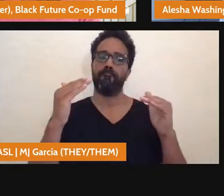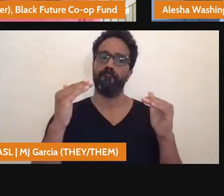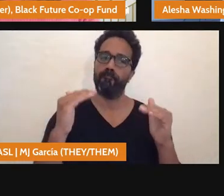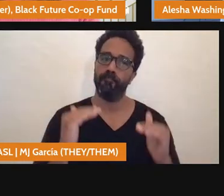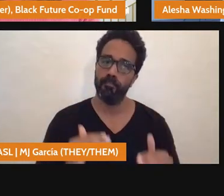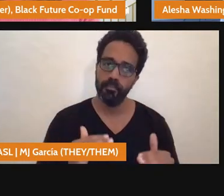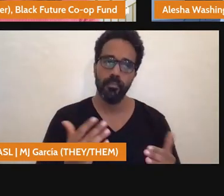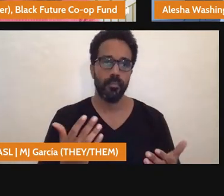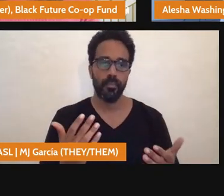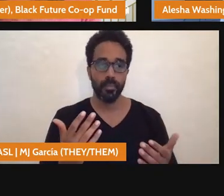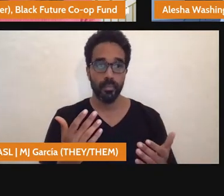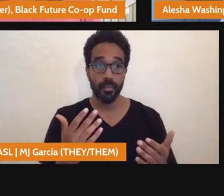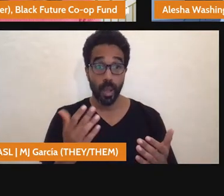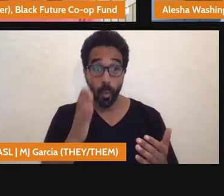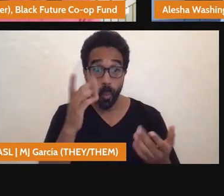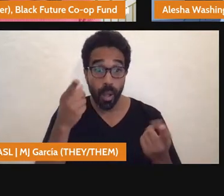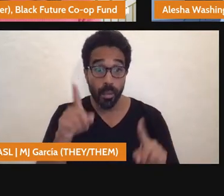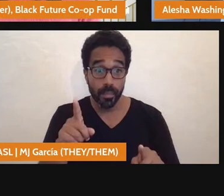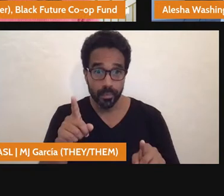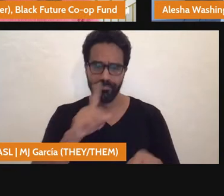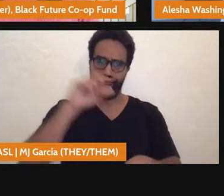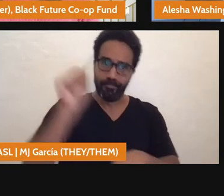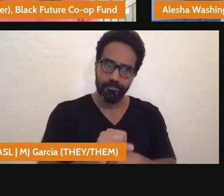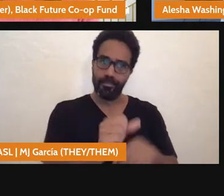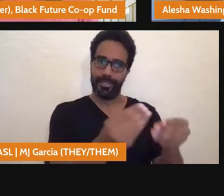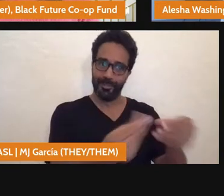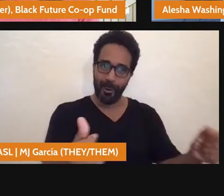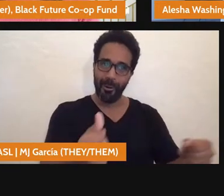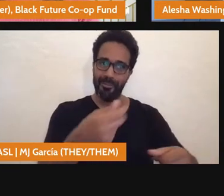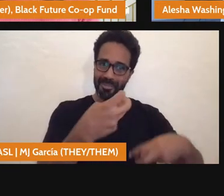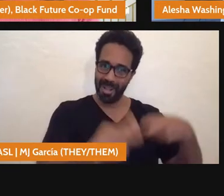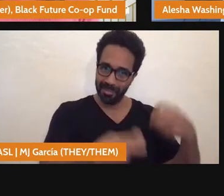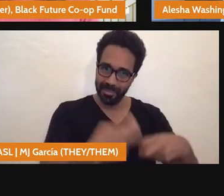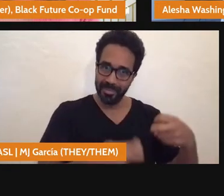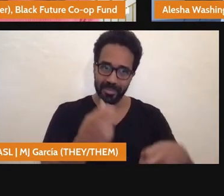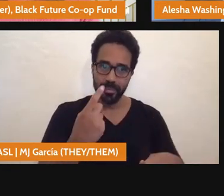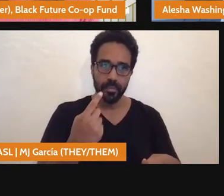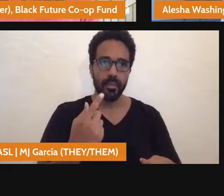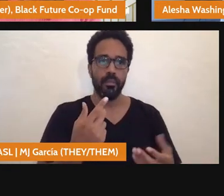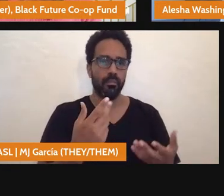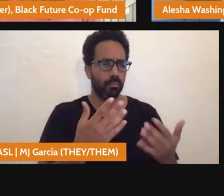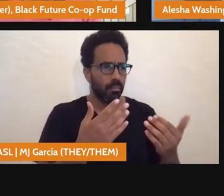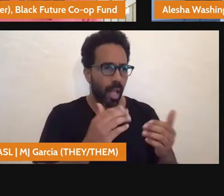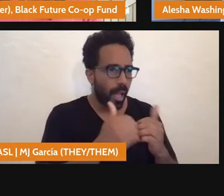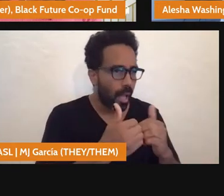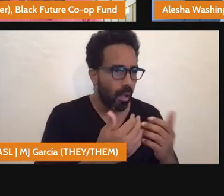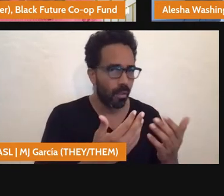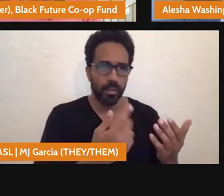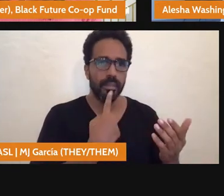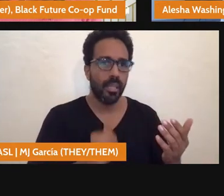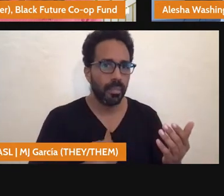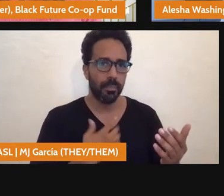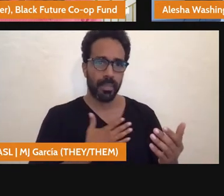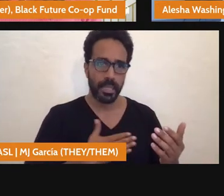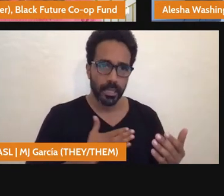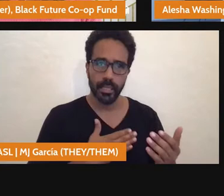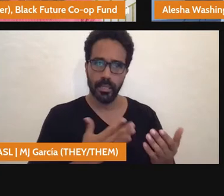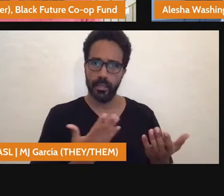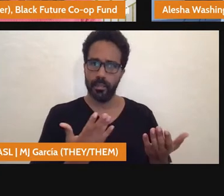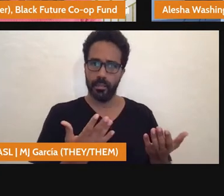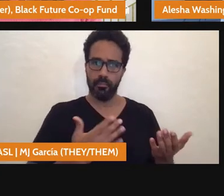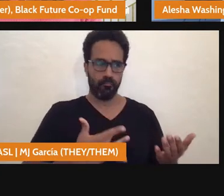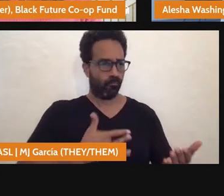it with a sense of grace and a sense of wonder and interest in how can we be supportive? How can we really help